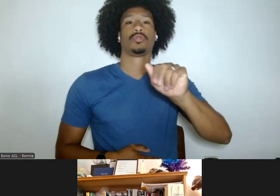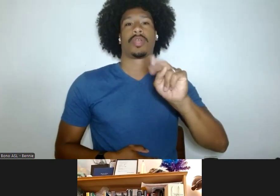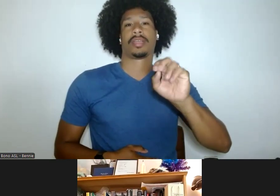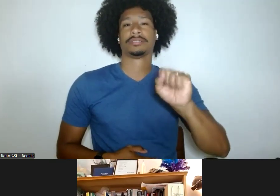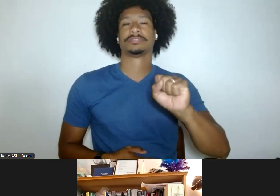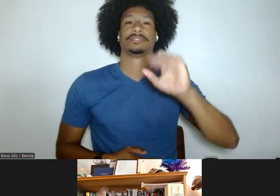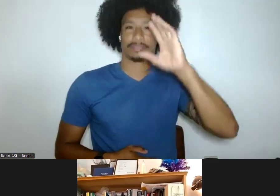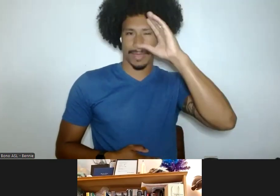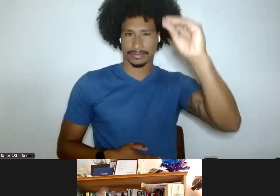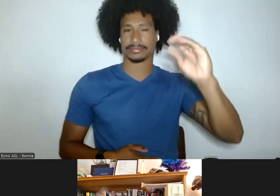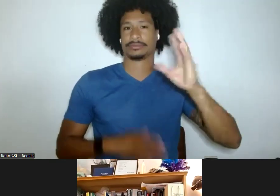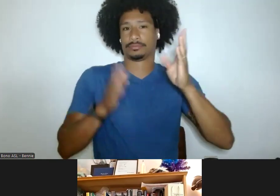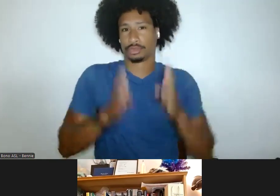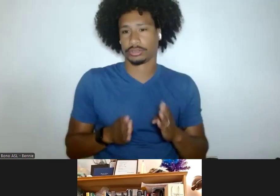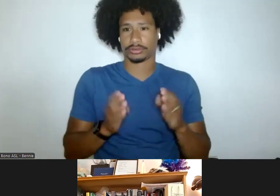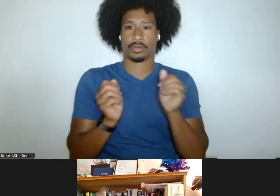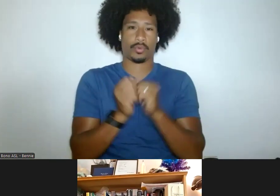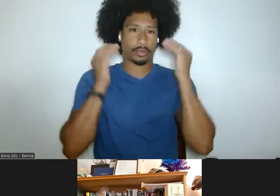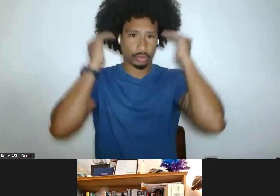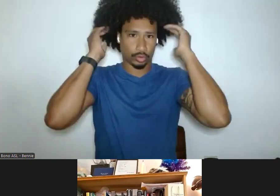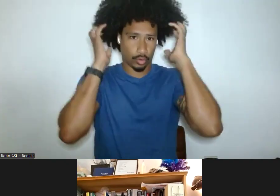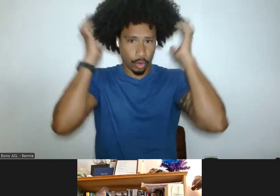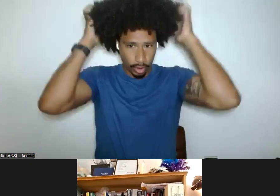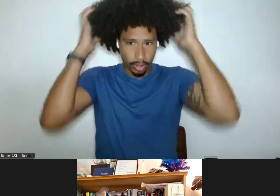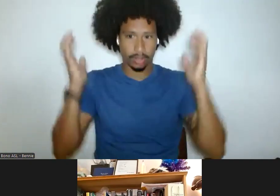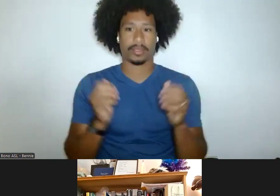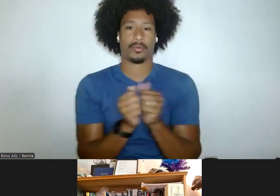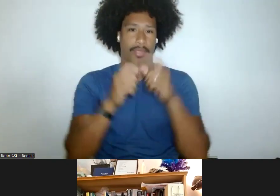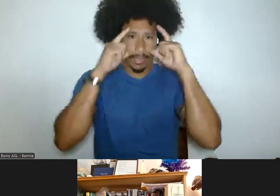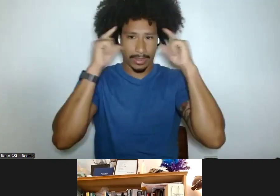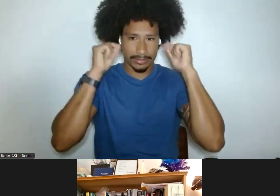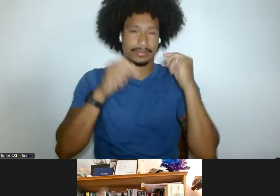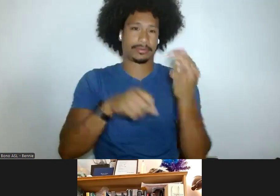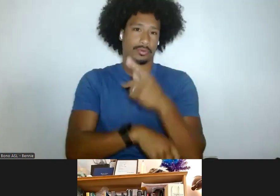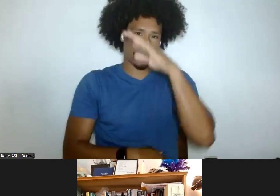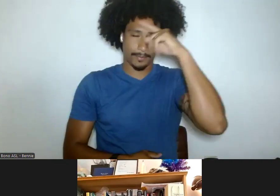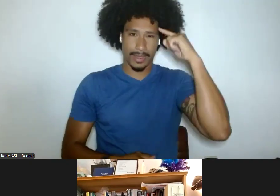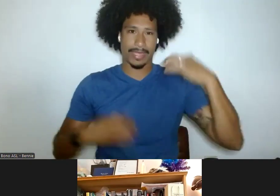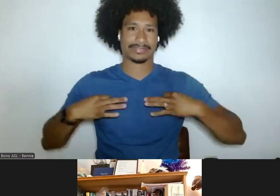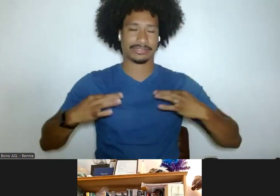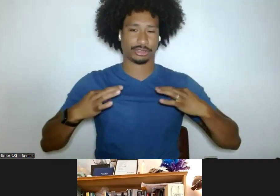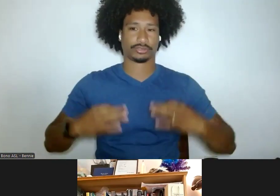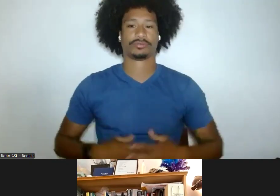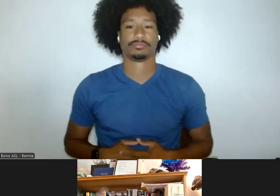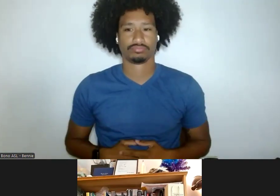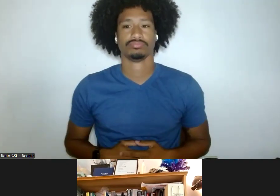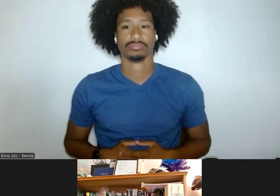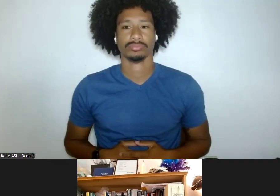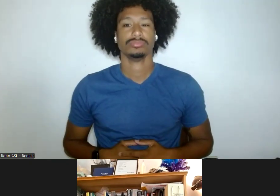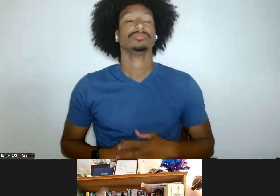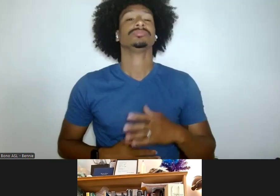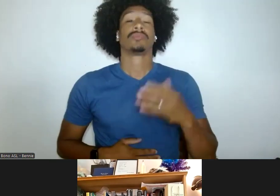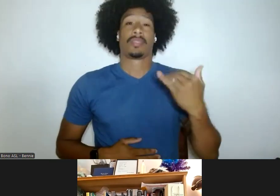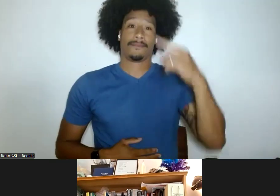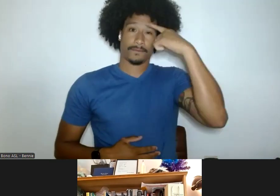short, dark, curly hair and blue glasses. I'm wearing a black t-shirt. And on behalf of the Labs for Liberation